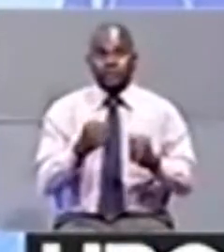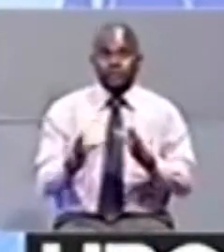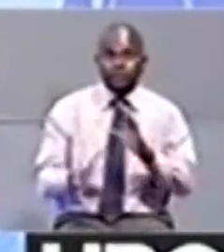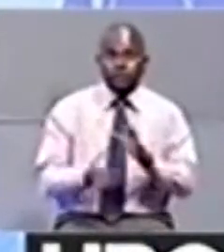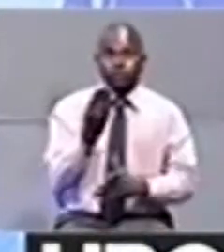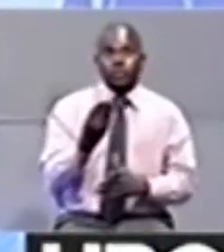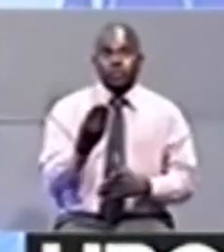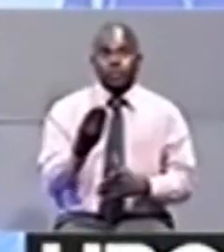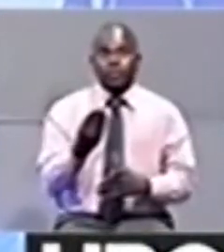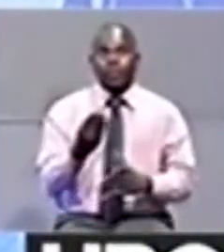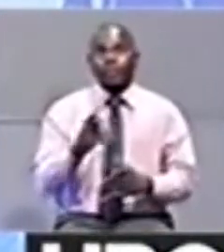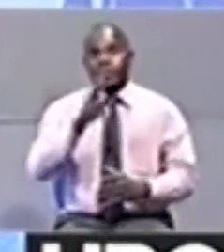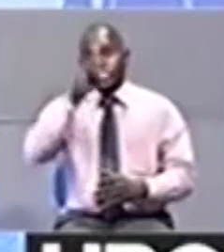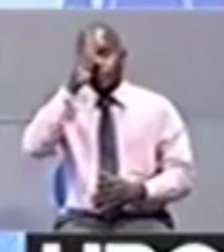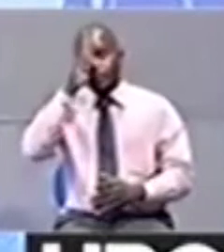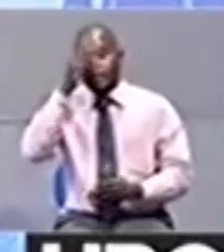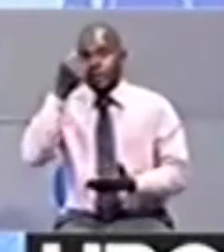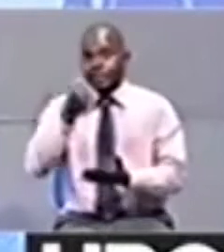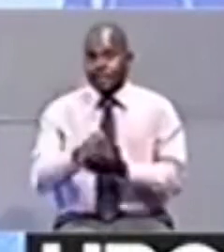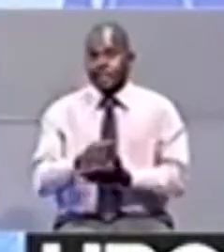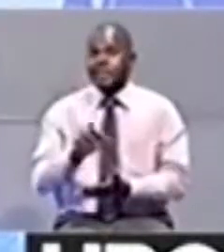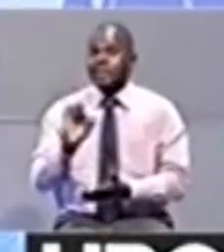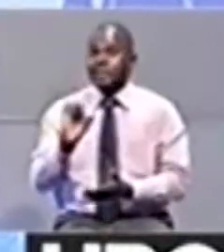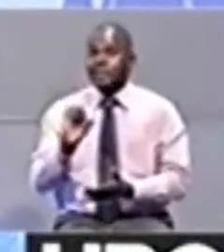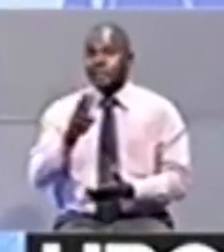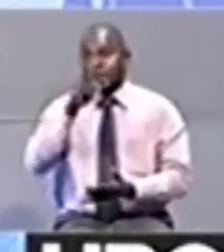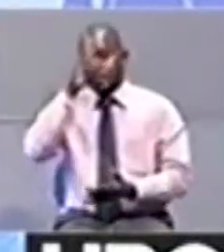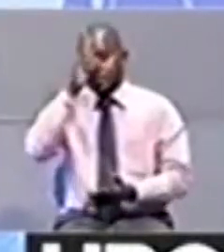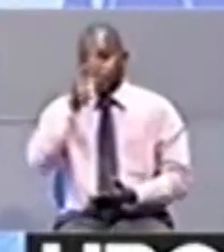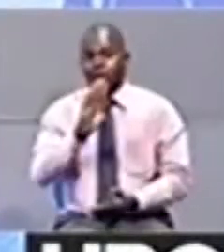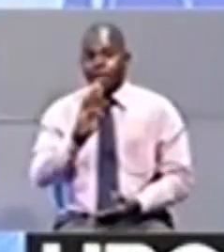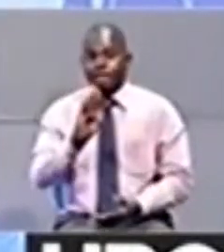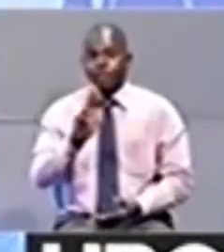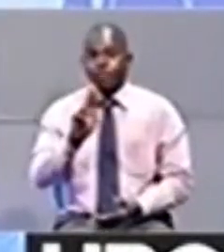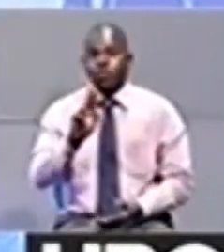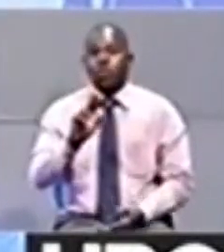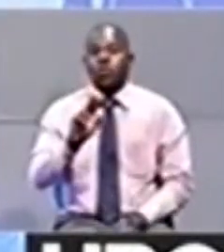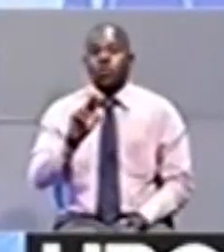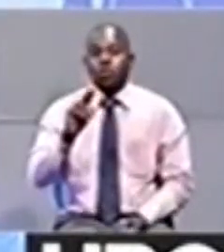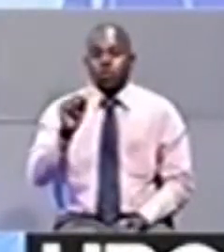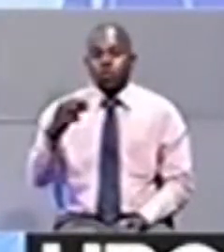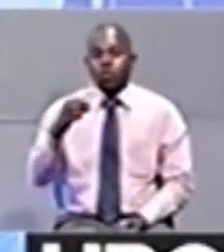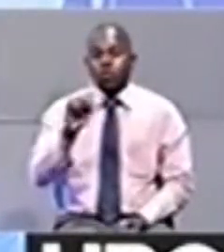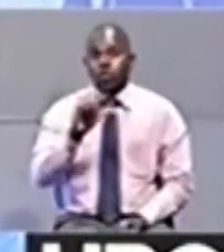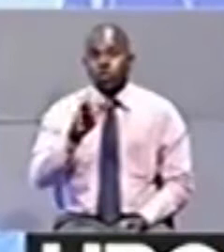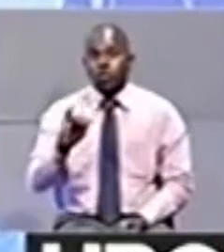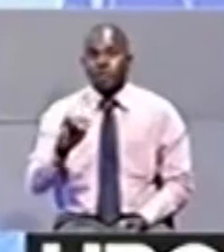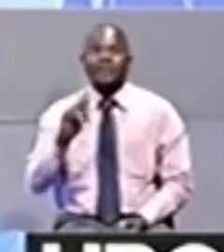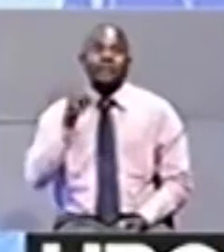establishment of a village bank in 8 villages of Bungole Parish in Mpigi District. Through the